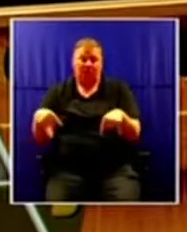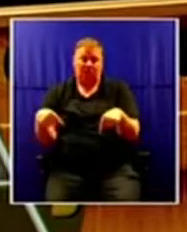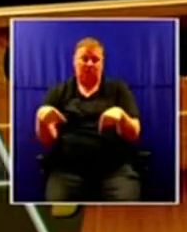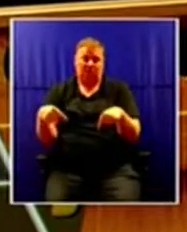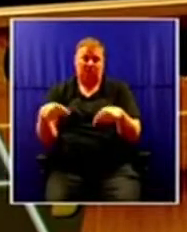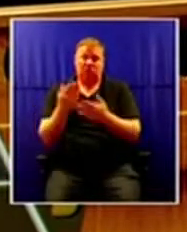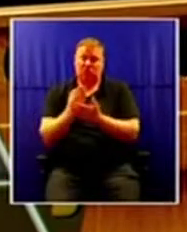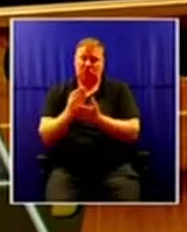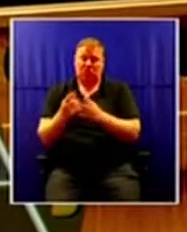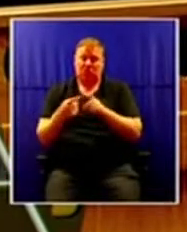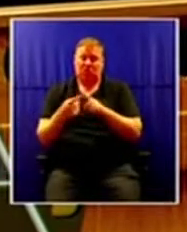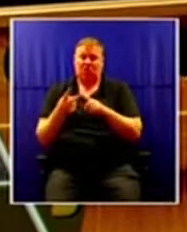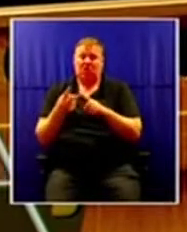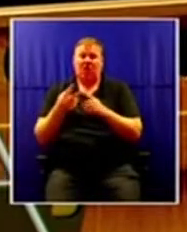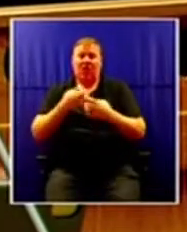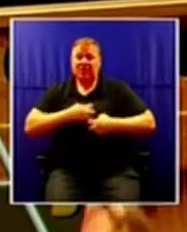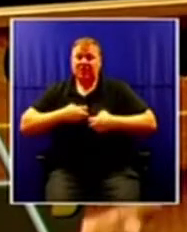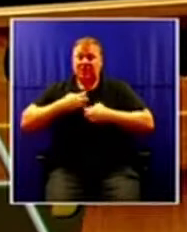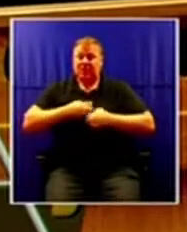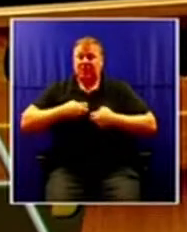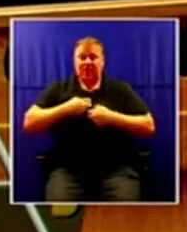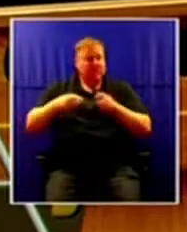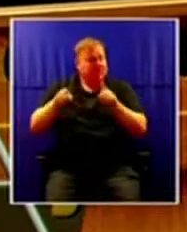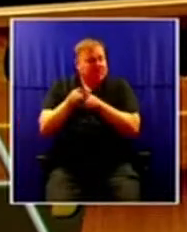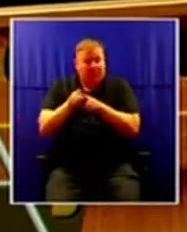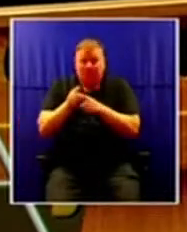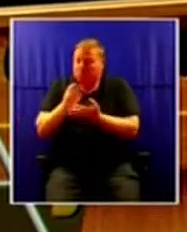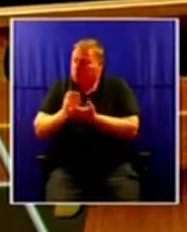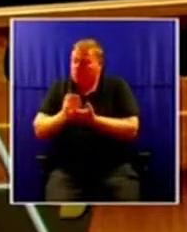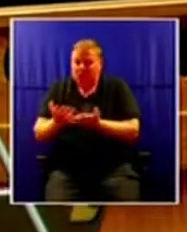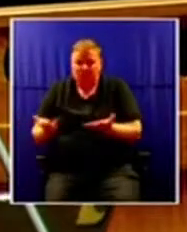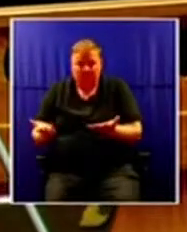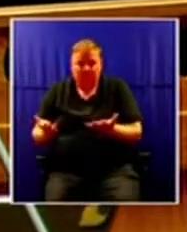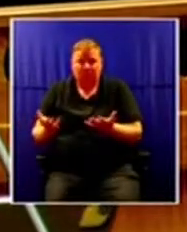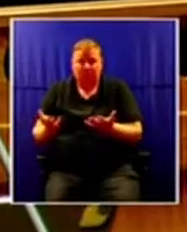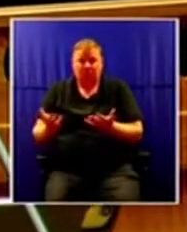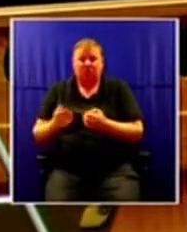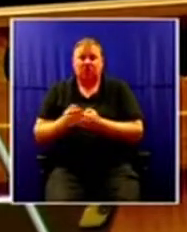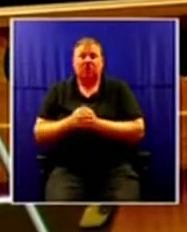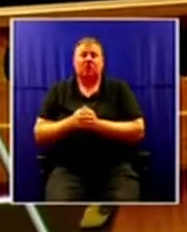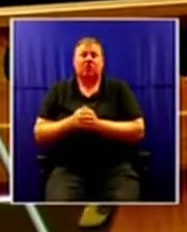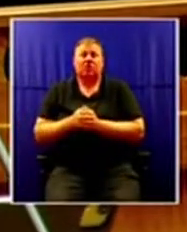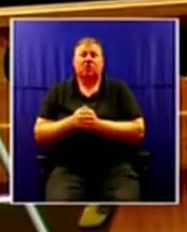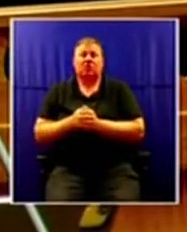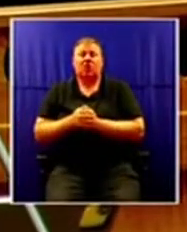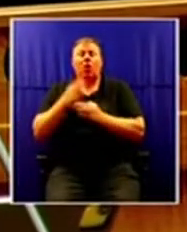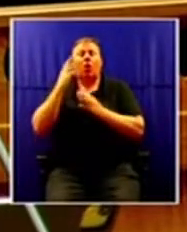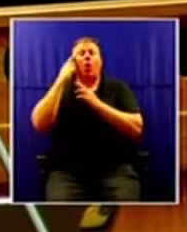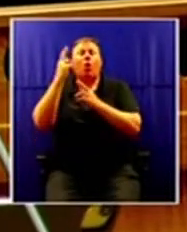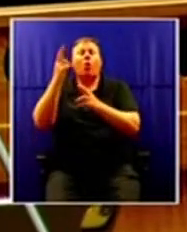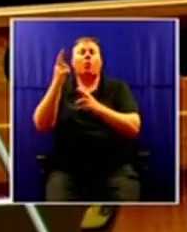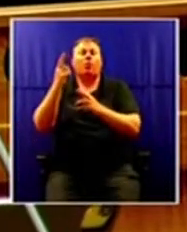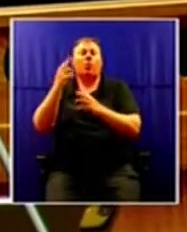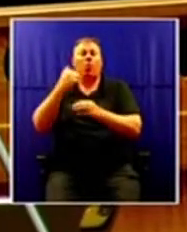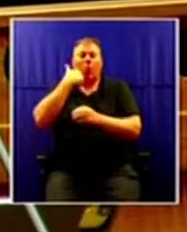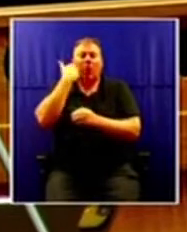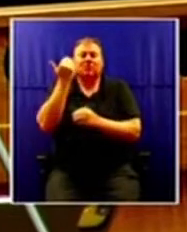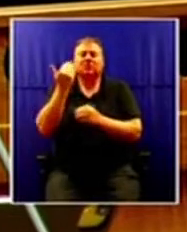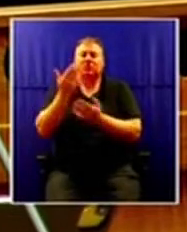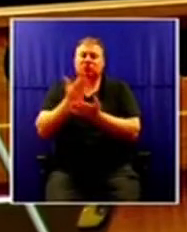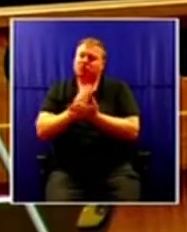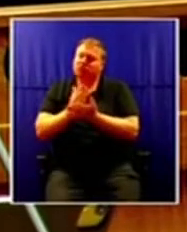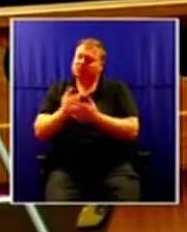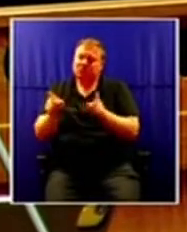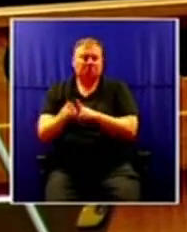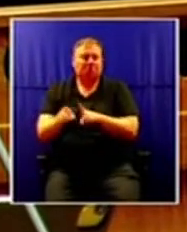We share the same anxieties about our future. We share the same hopes and desires.